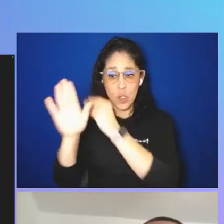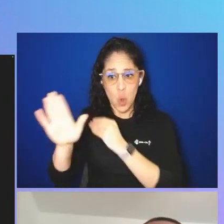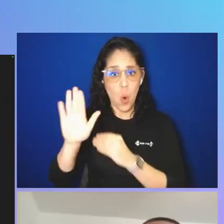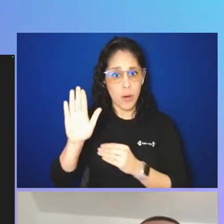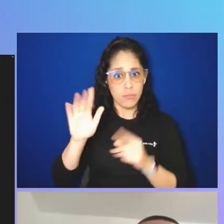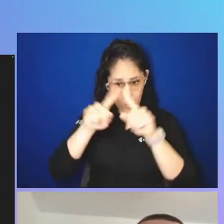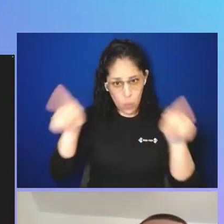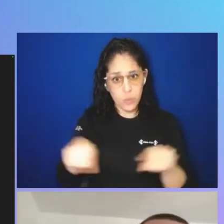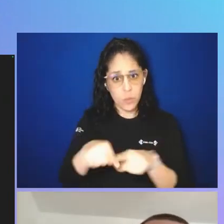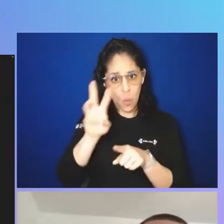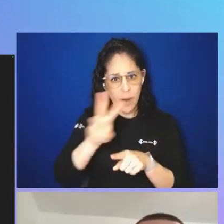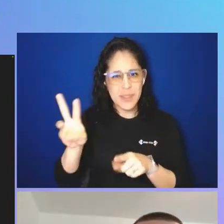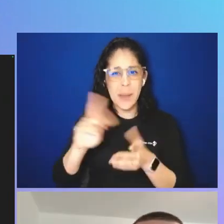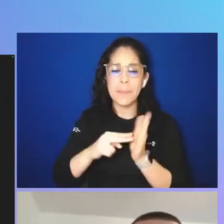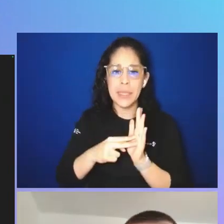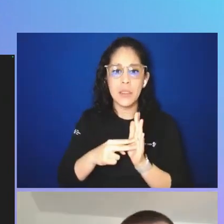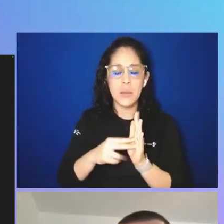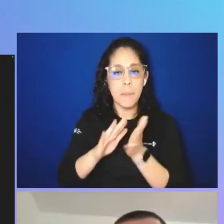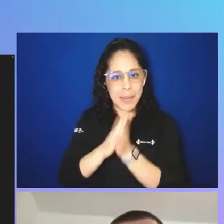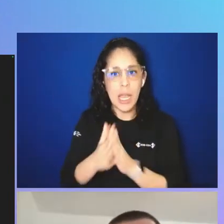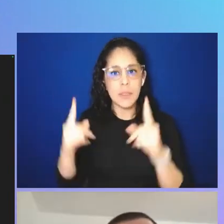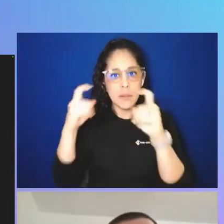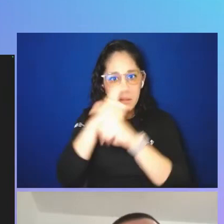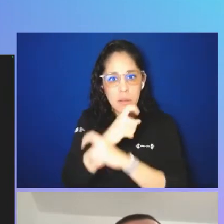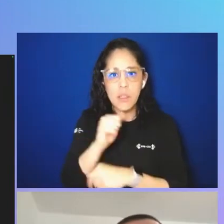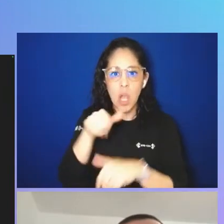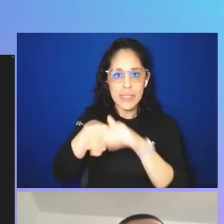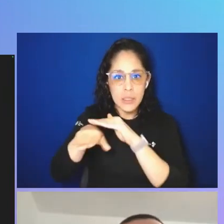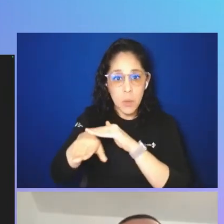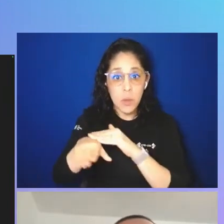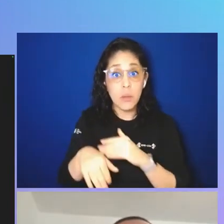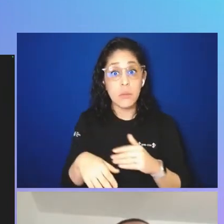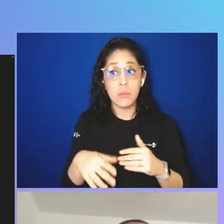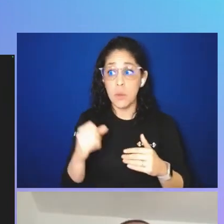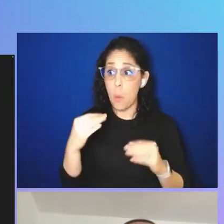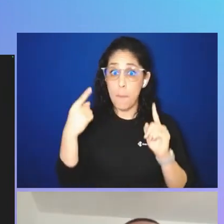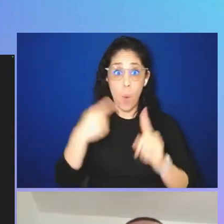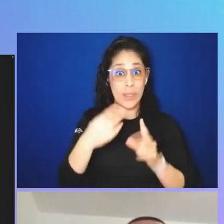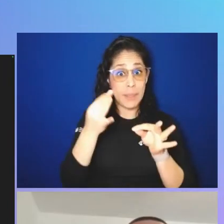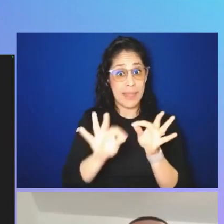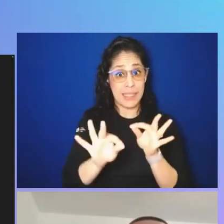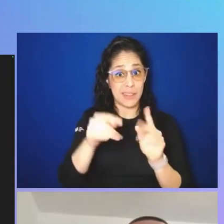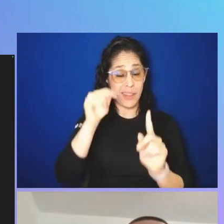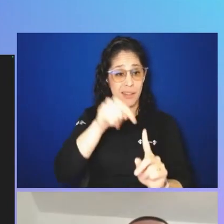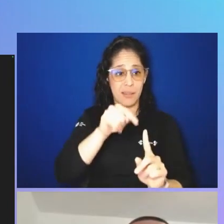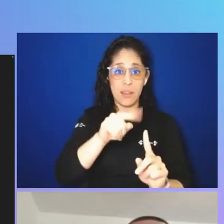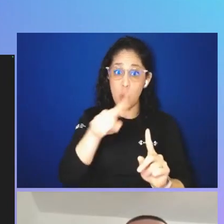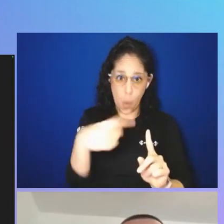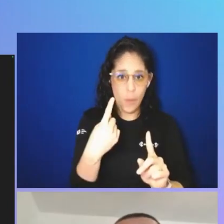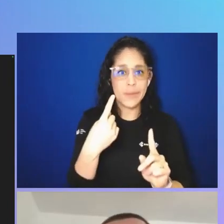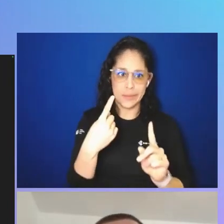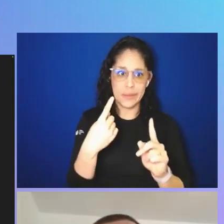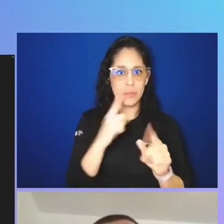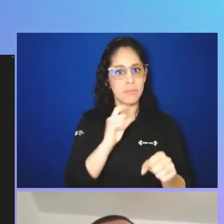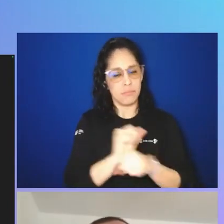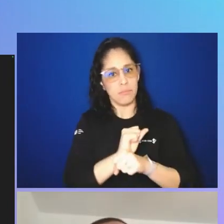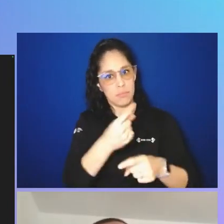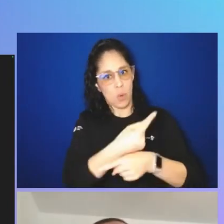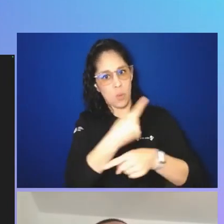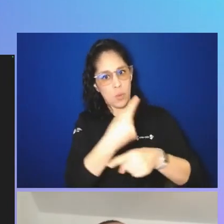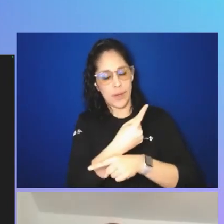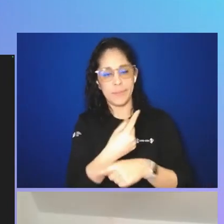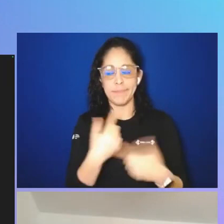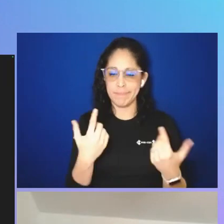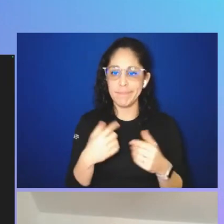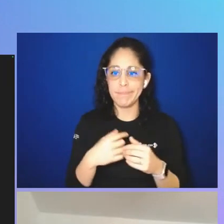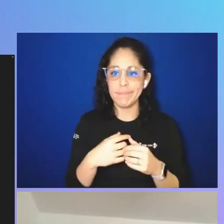overall. Simplicity, or if you prefer, tersity, is the only panacea. For starters,